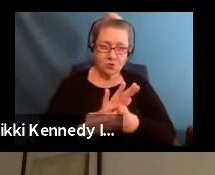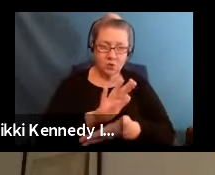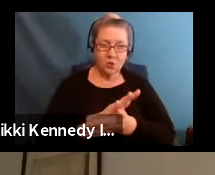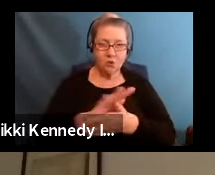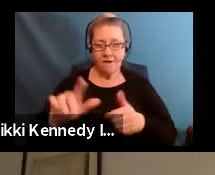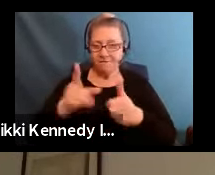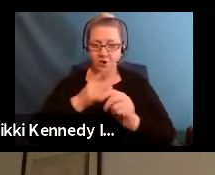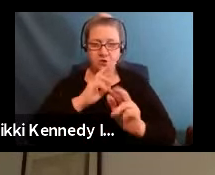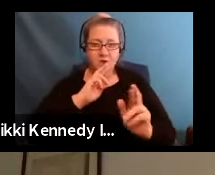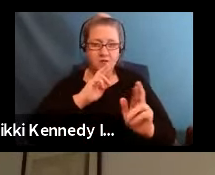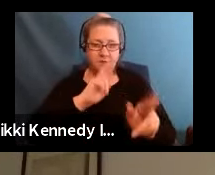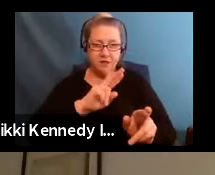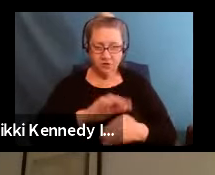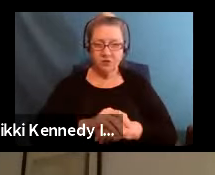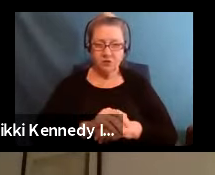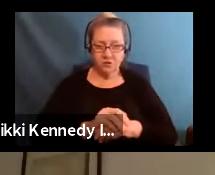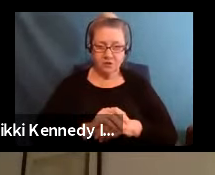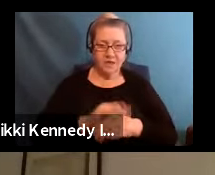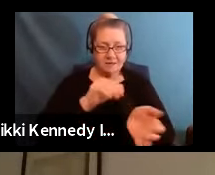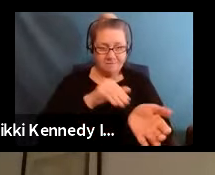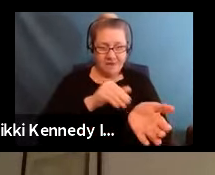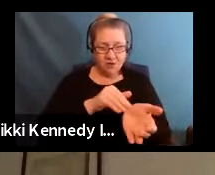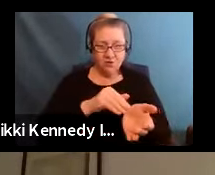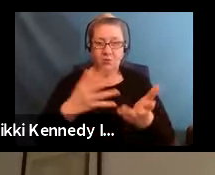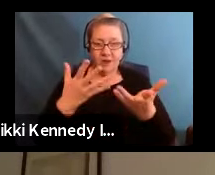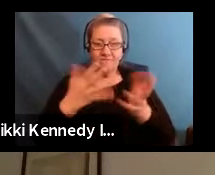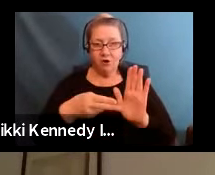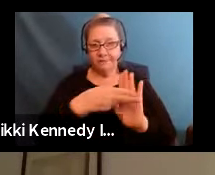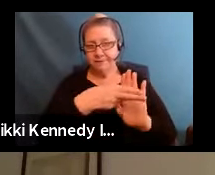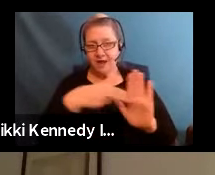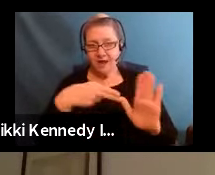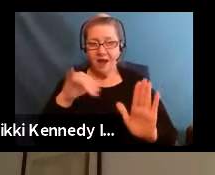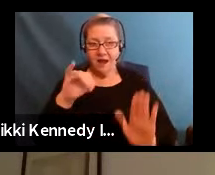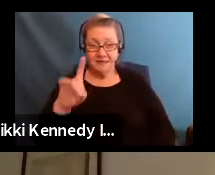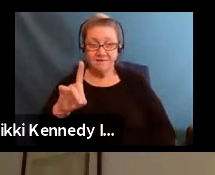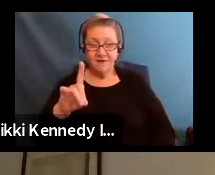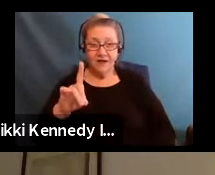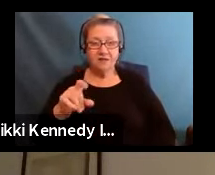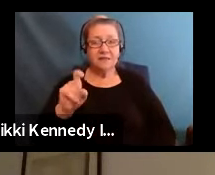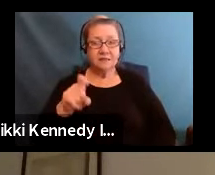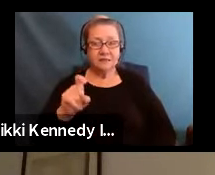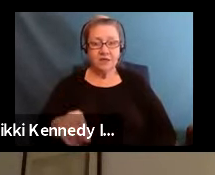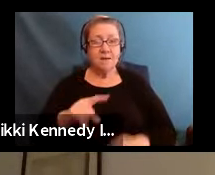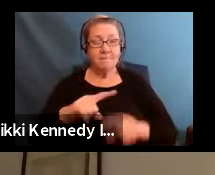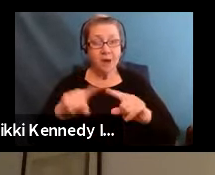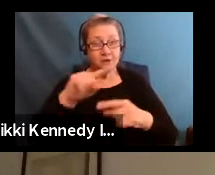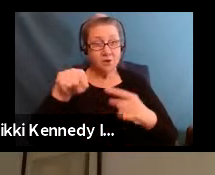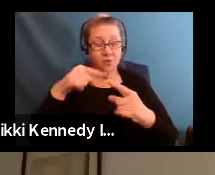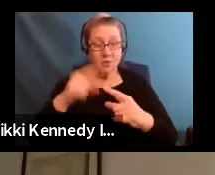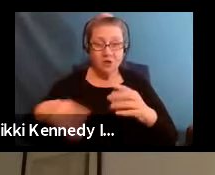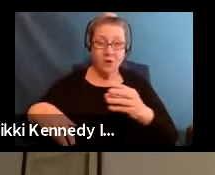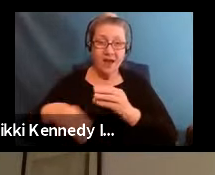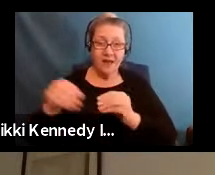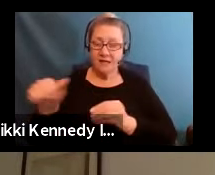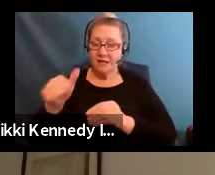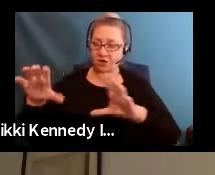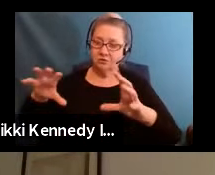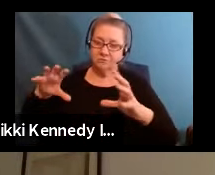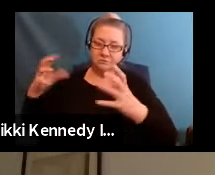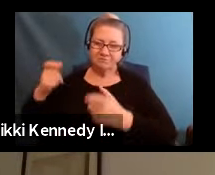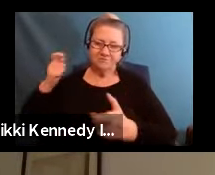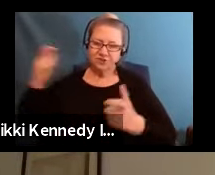responders that aren't medical, those we've identified. Let's remember, the only problem is that when you add this big group of people, then